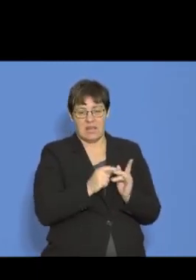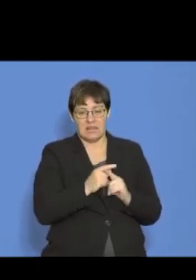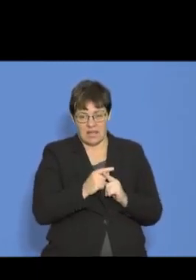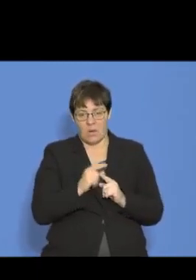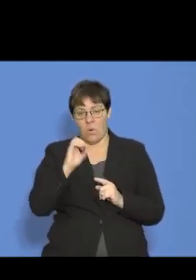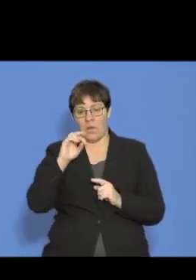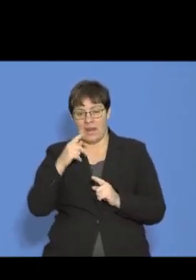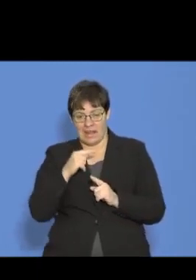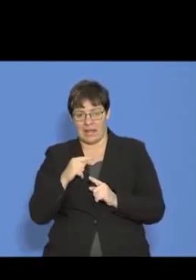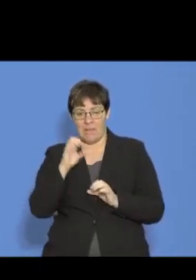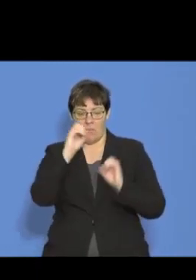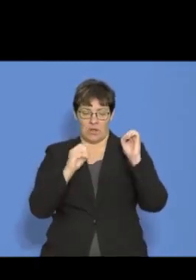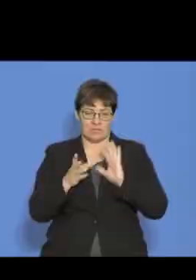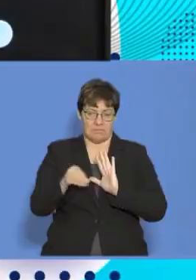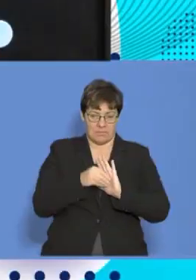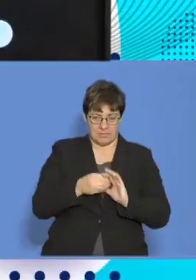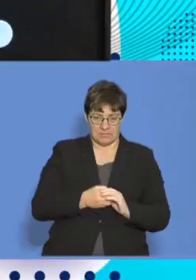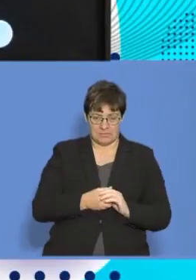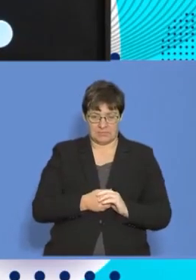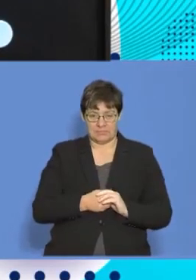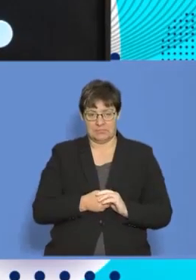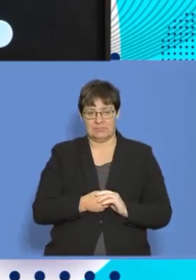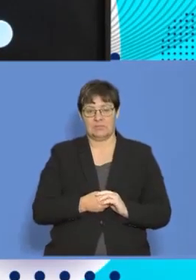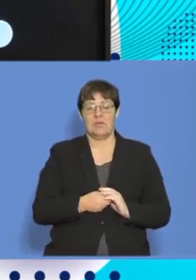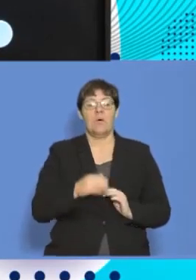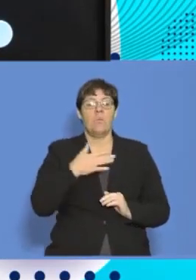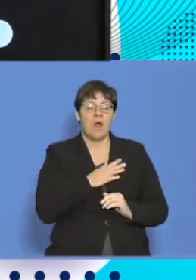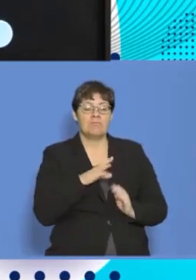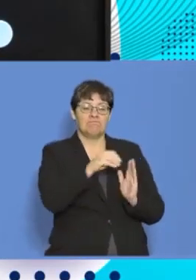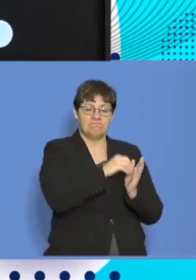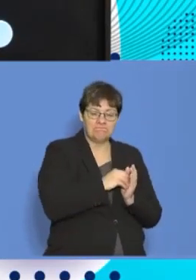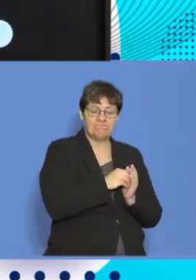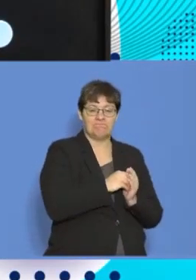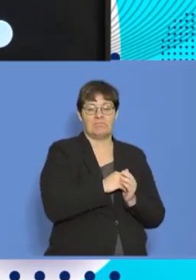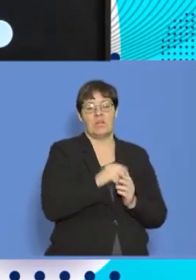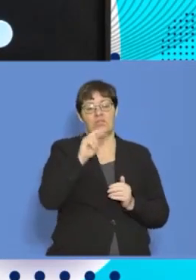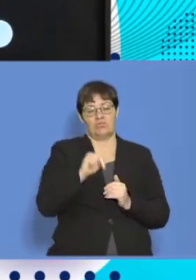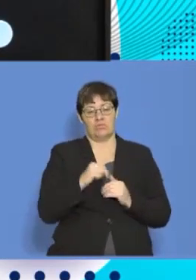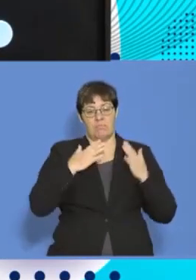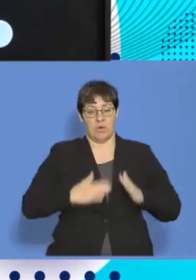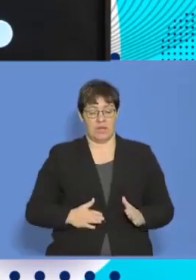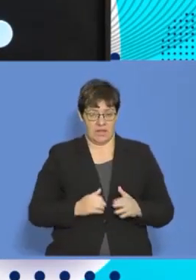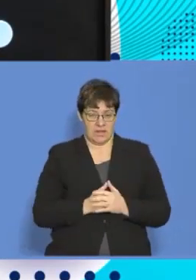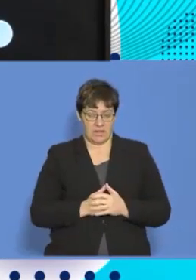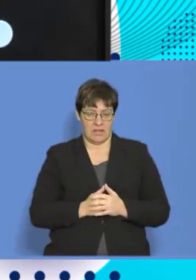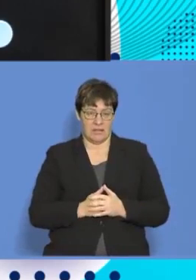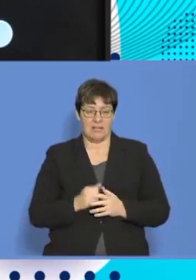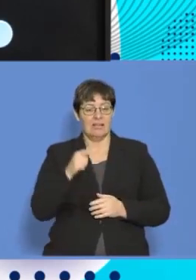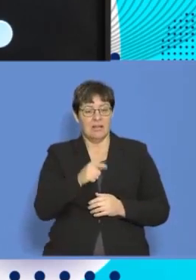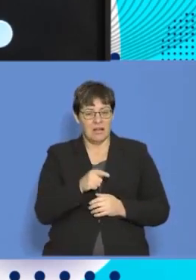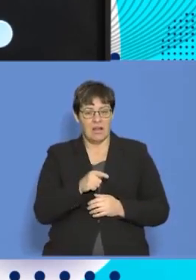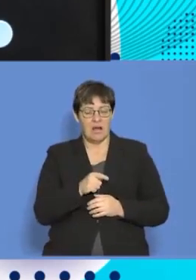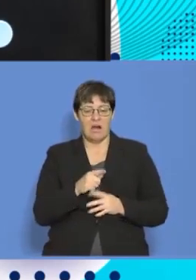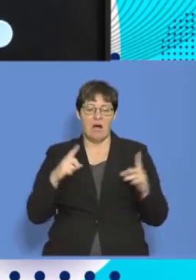organic molecules. The process of nutrition is to be able to bring in nutrients into the body. But remember that nutrients are often